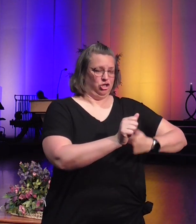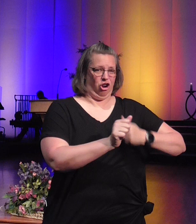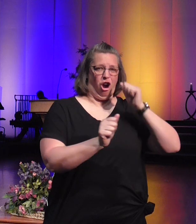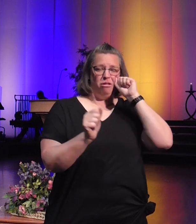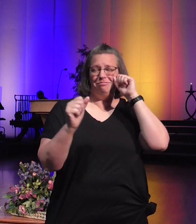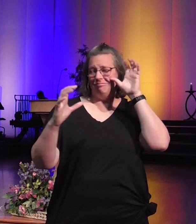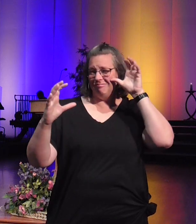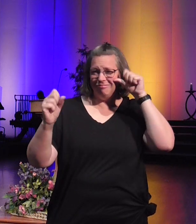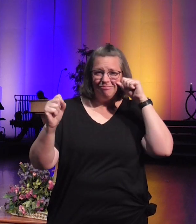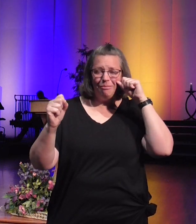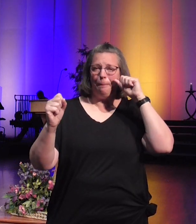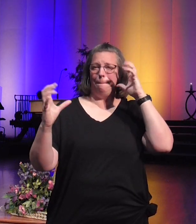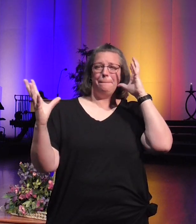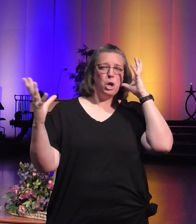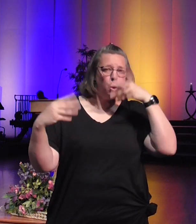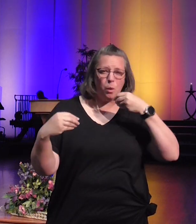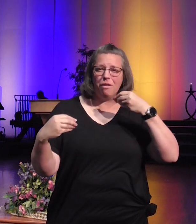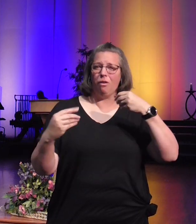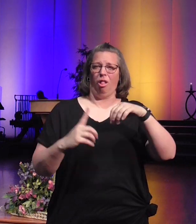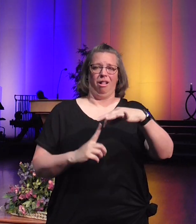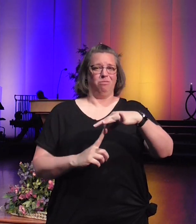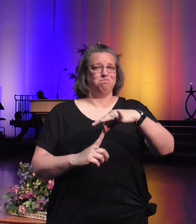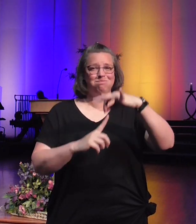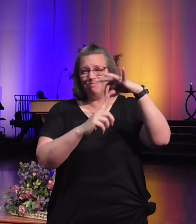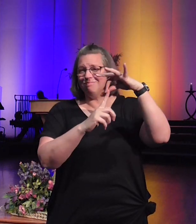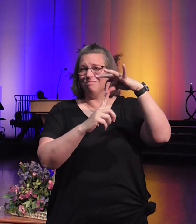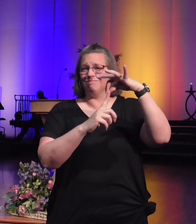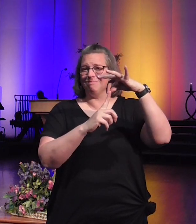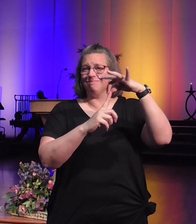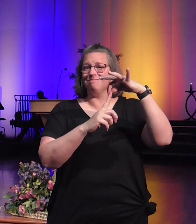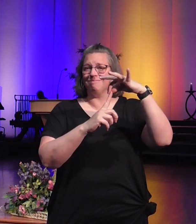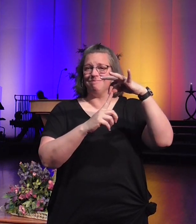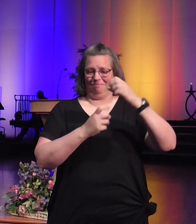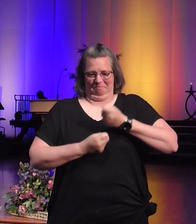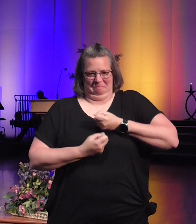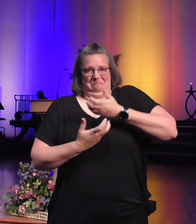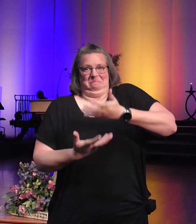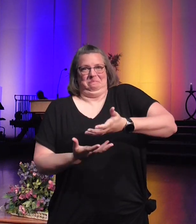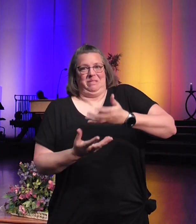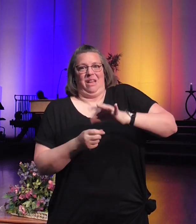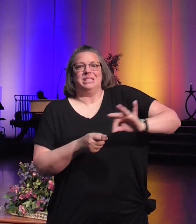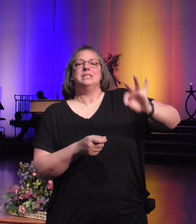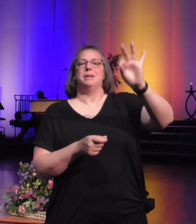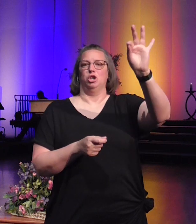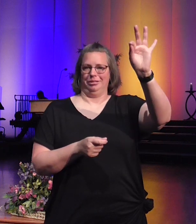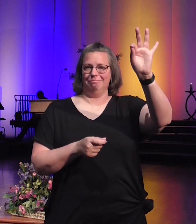amazing, beautiful, unique emanations of Spirit.